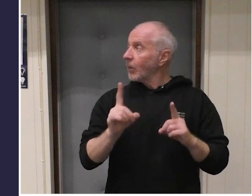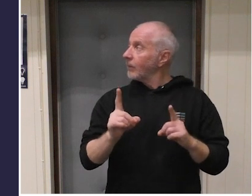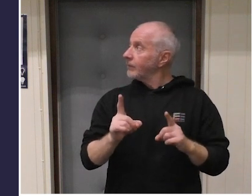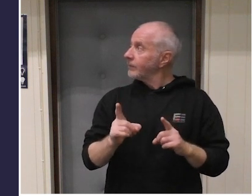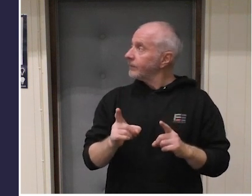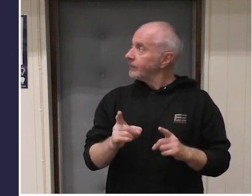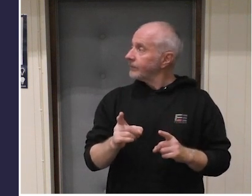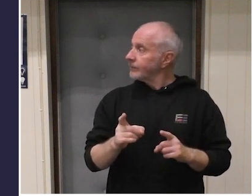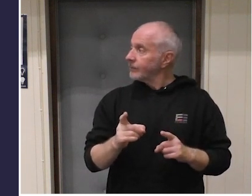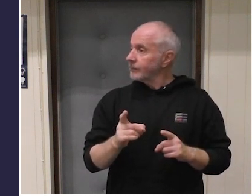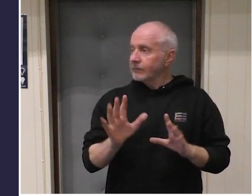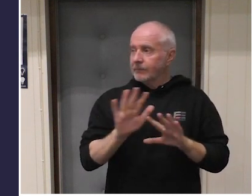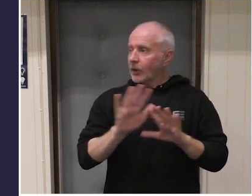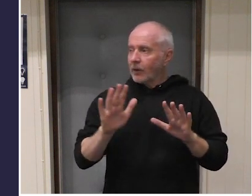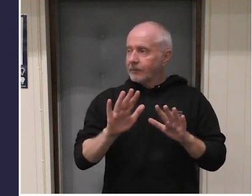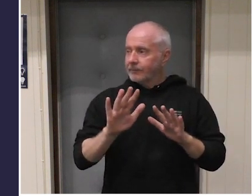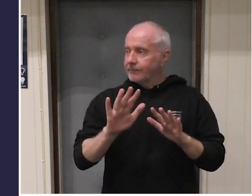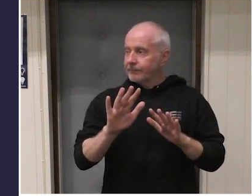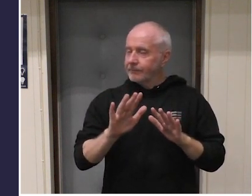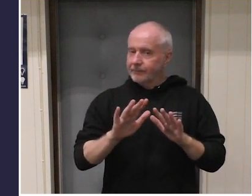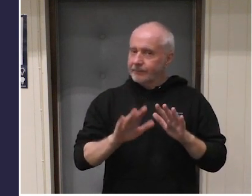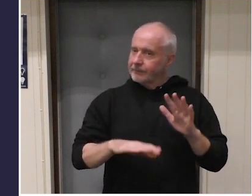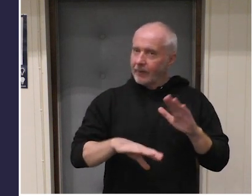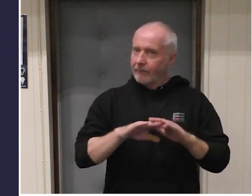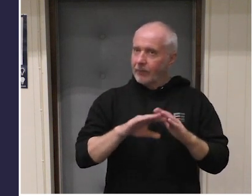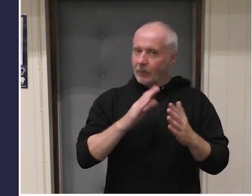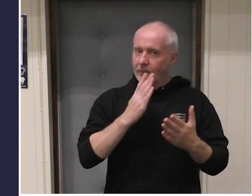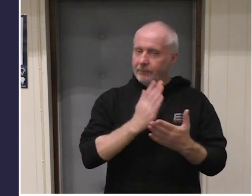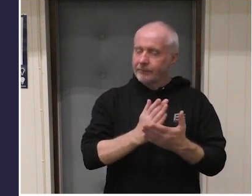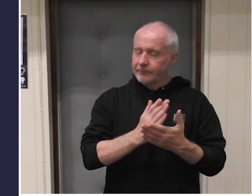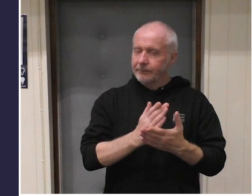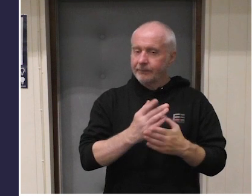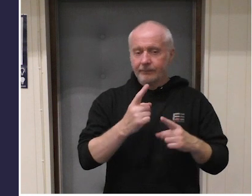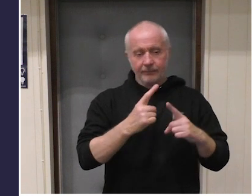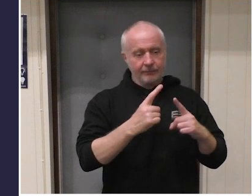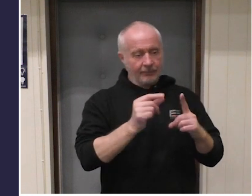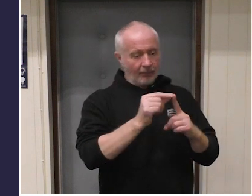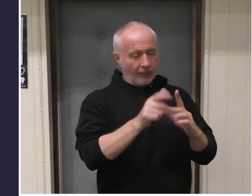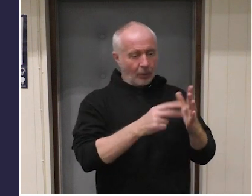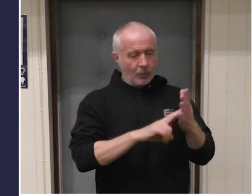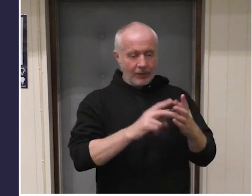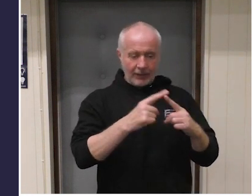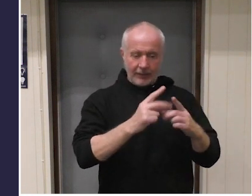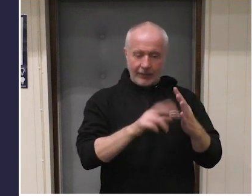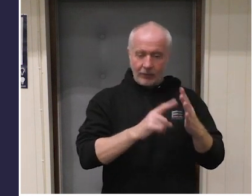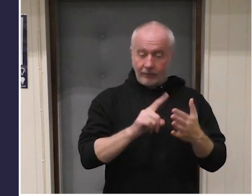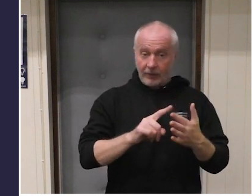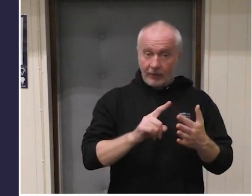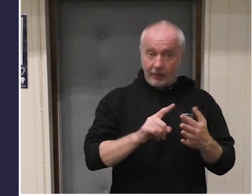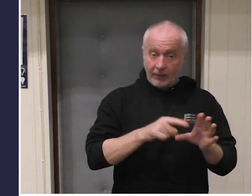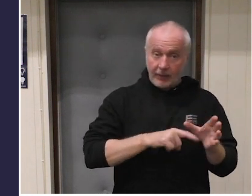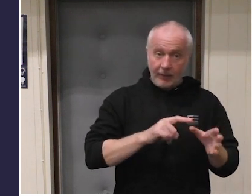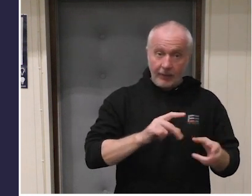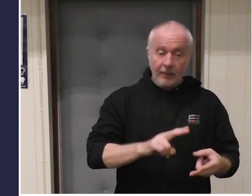actually, it's not quite true, right? So the entropy of this protein, it increases to